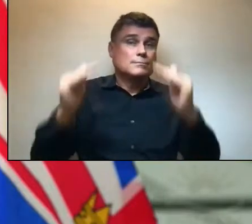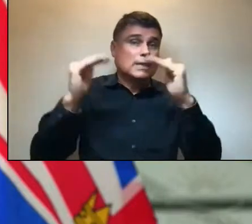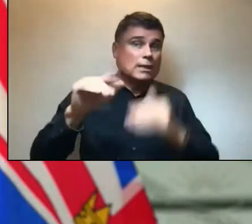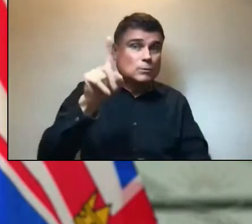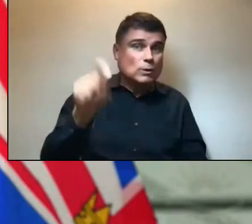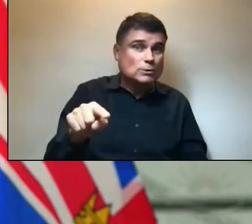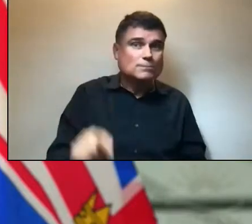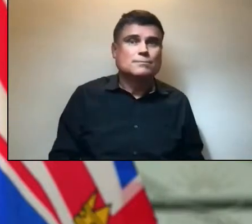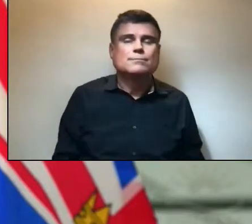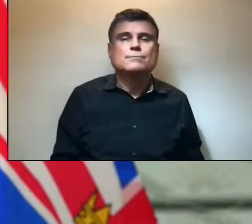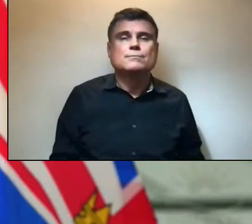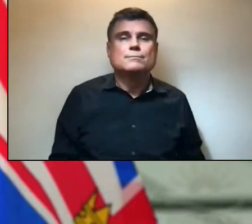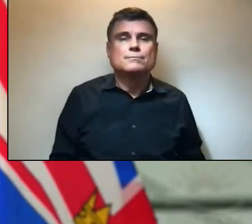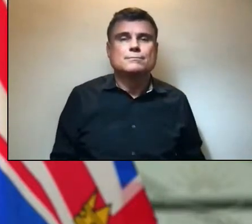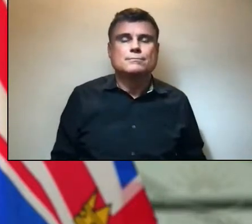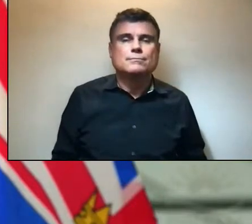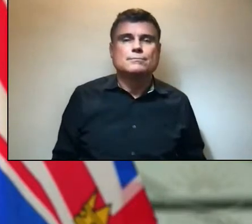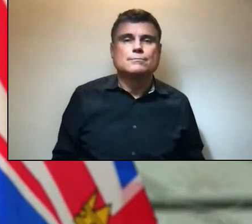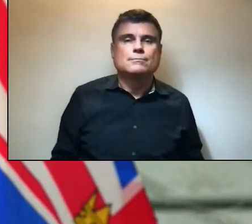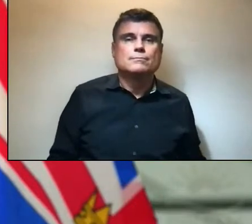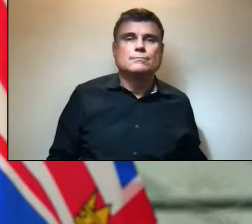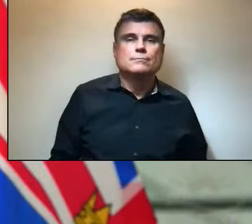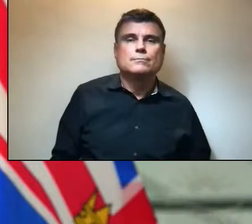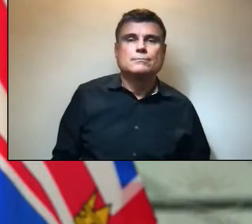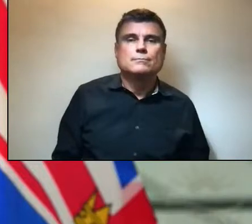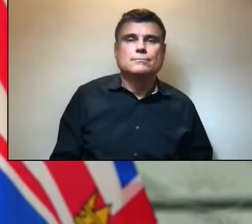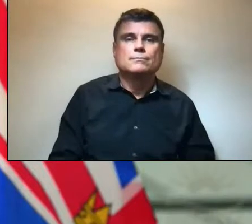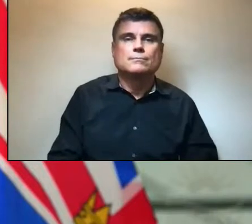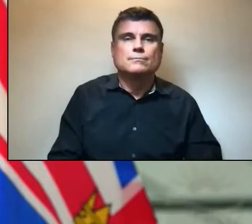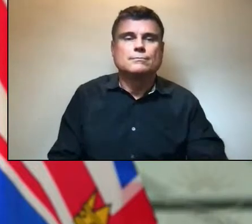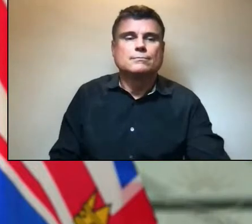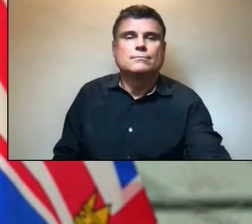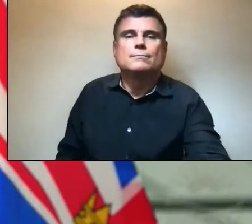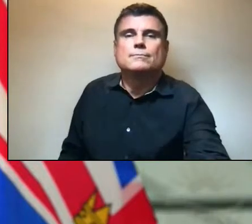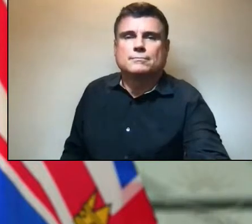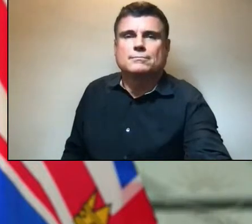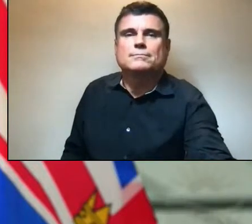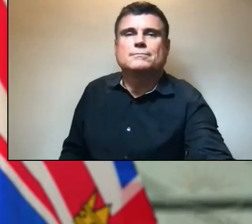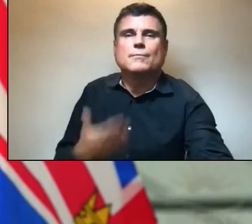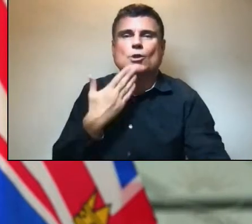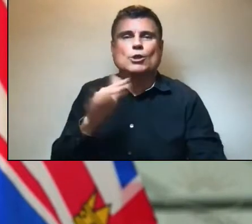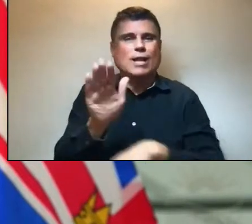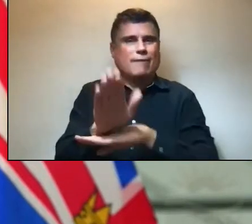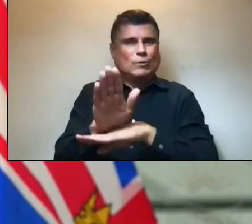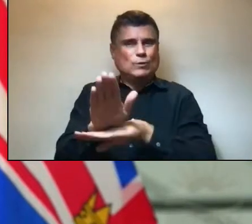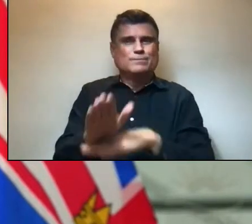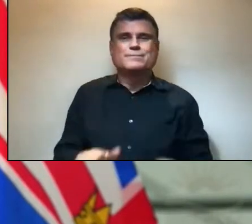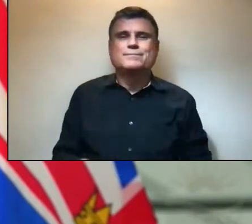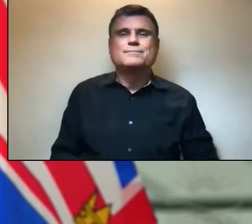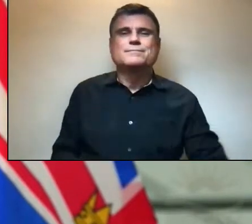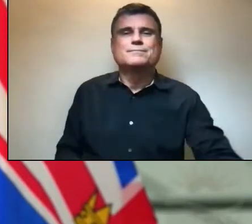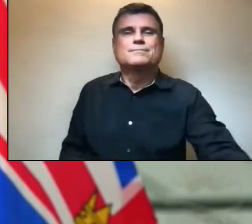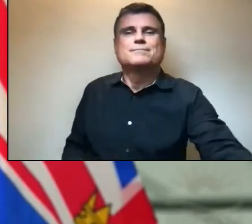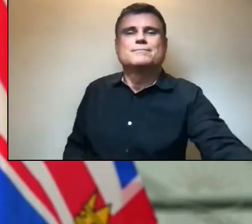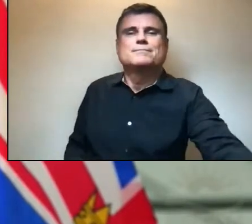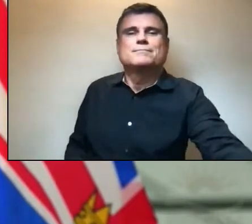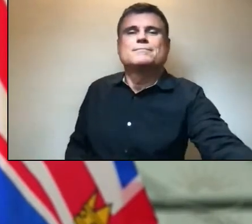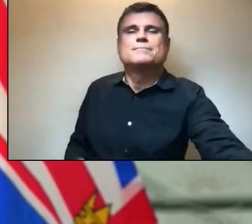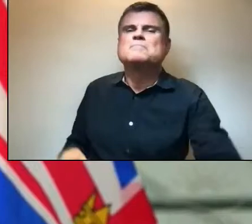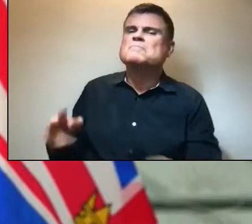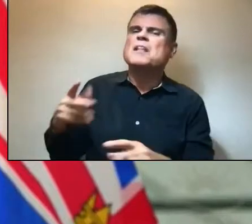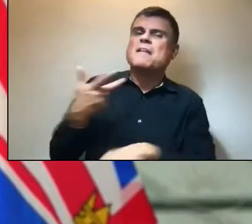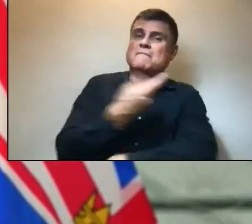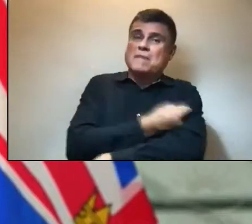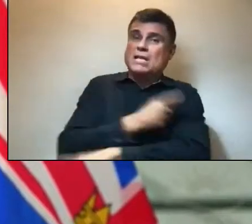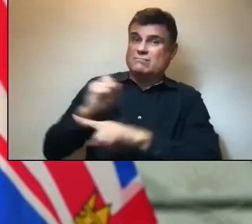Good afternoon. Obviously, noting a year of vaccination in the province, and it's been noted by both of you previously that